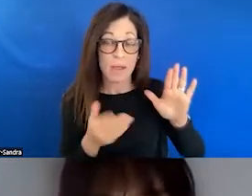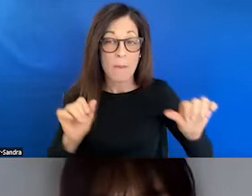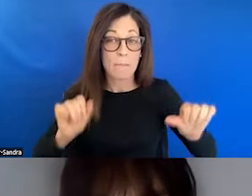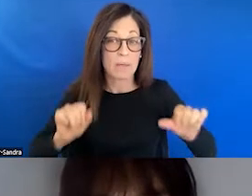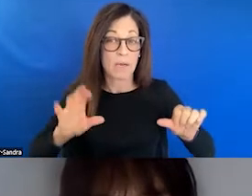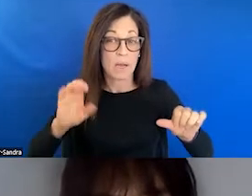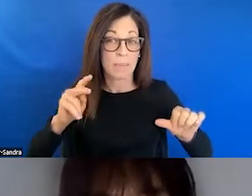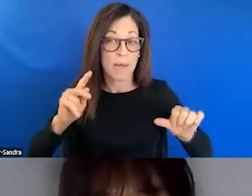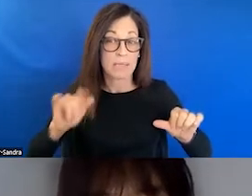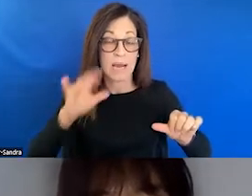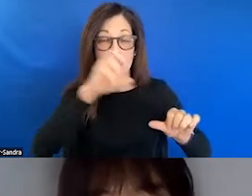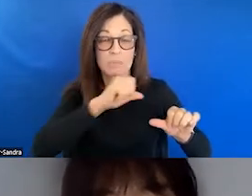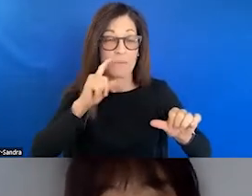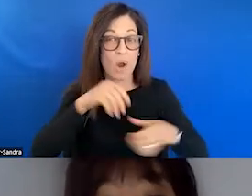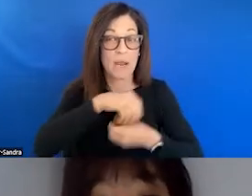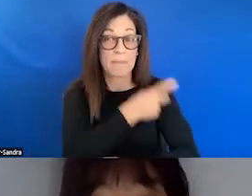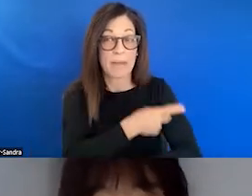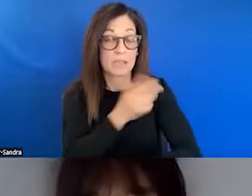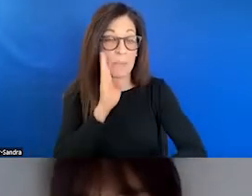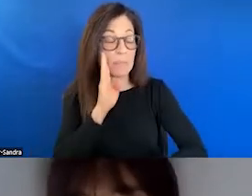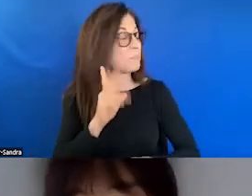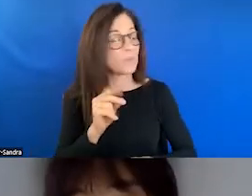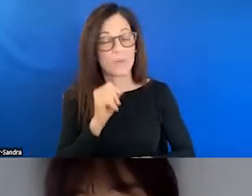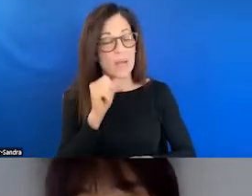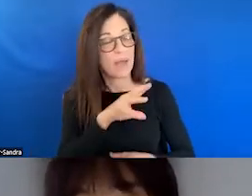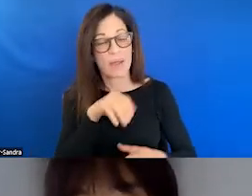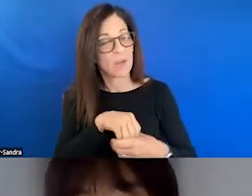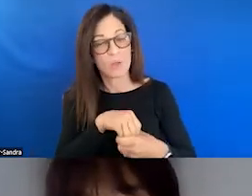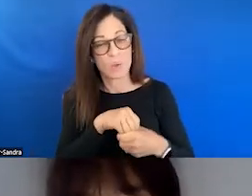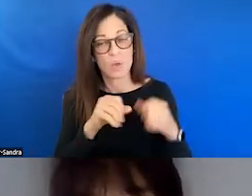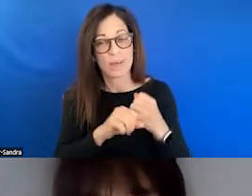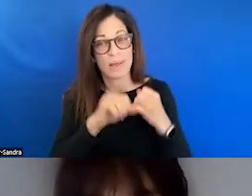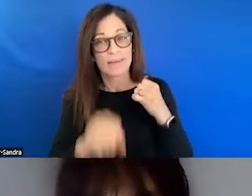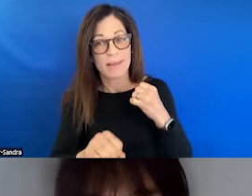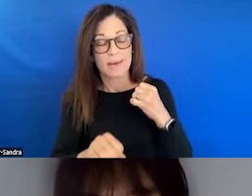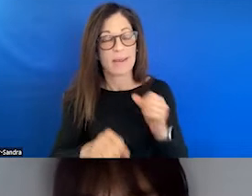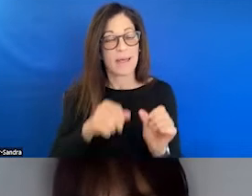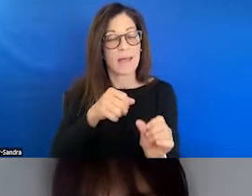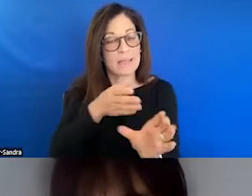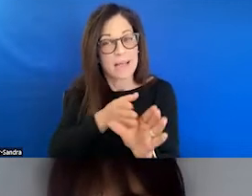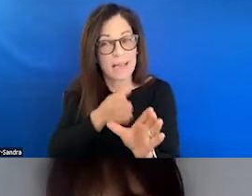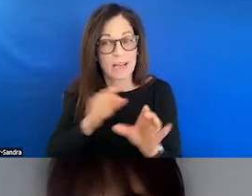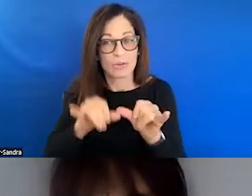capacity estimates for inpatient beds do not include extended psychiatric stay beds.